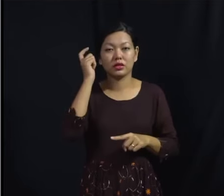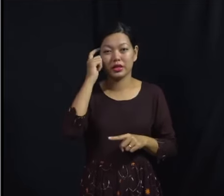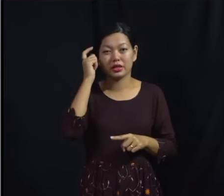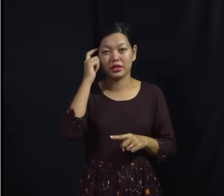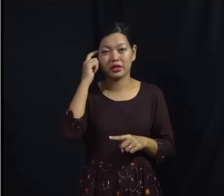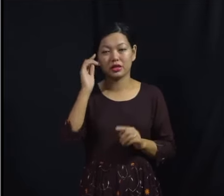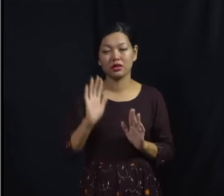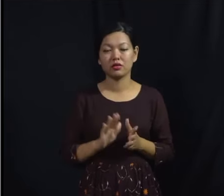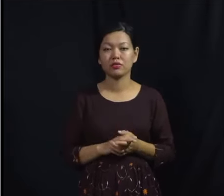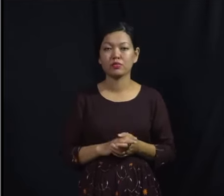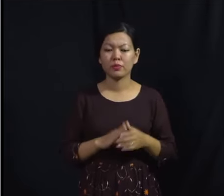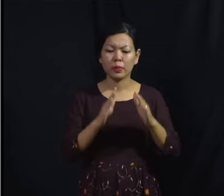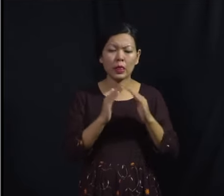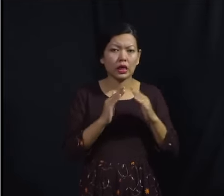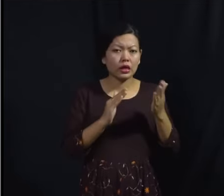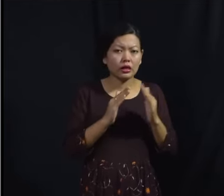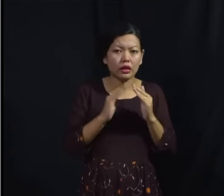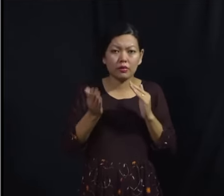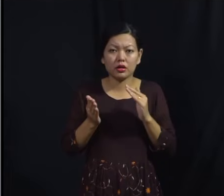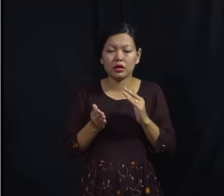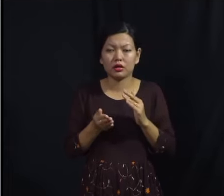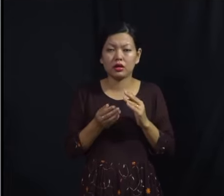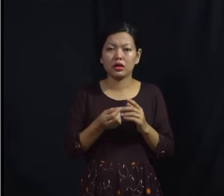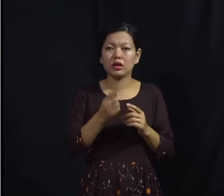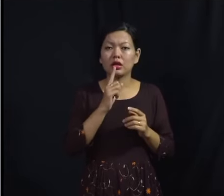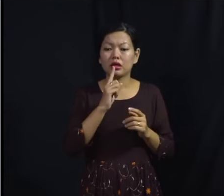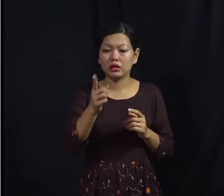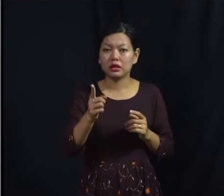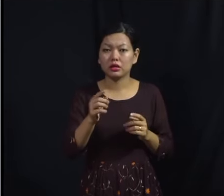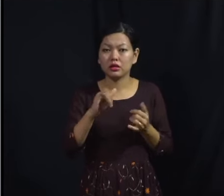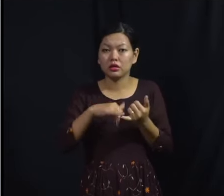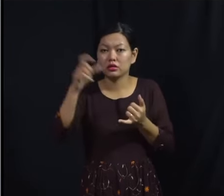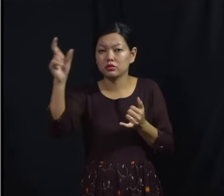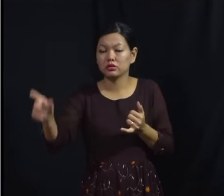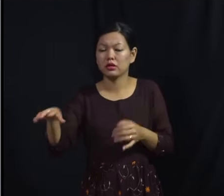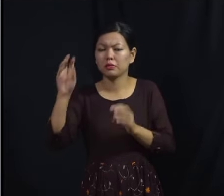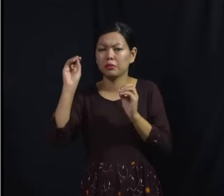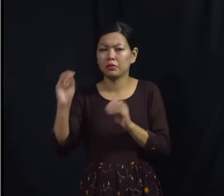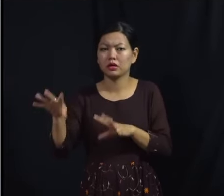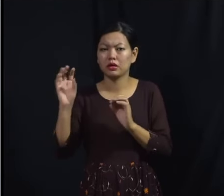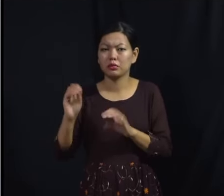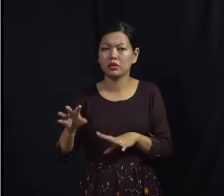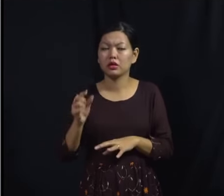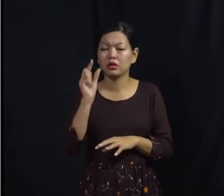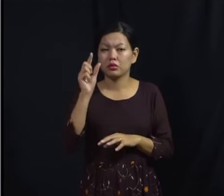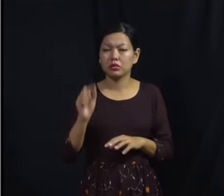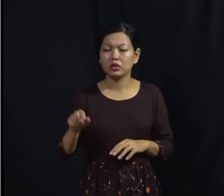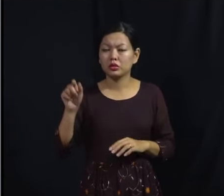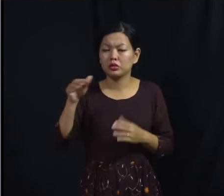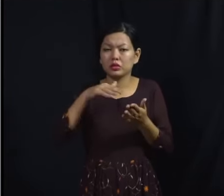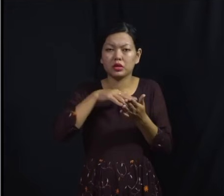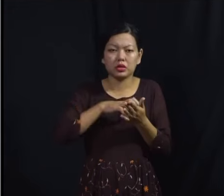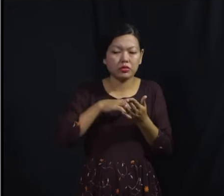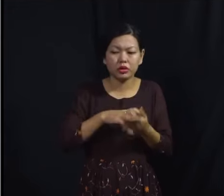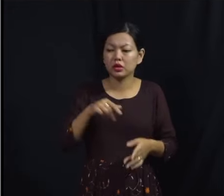block, who bring out excuses. But so in sync with our story that is Susan, with Susan's story, why? Because she did